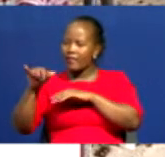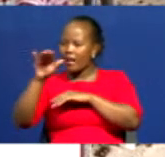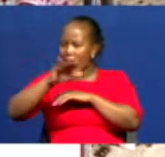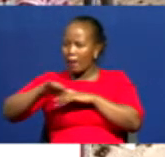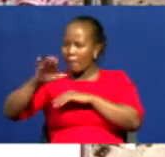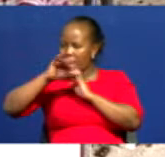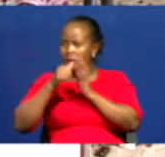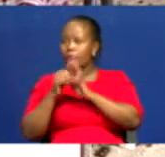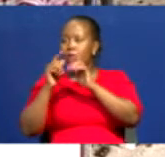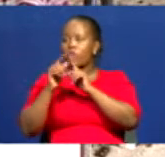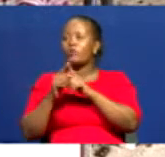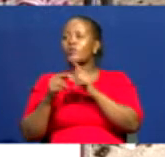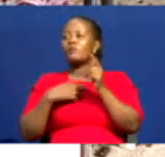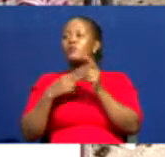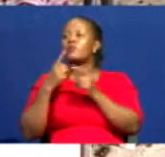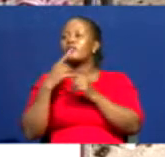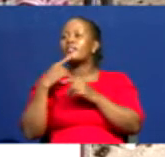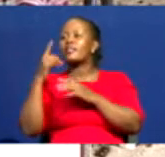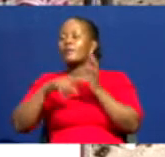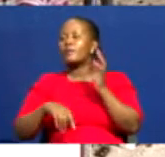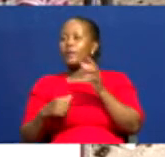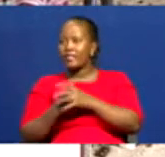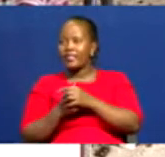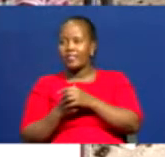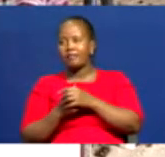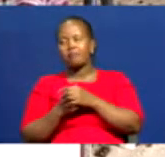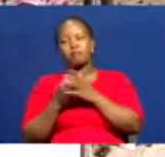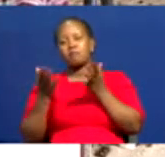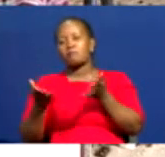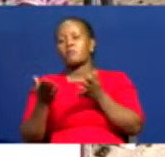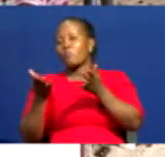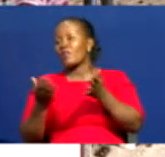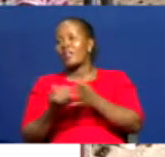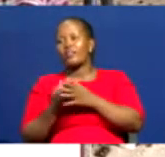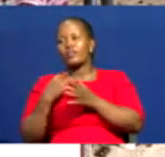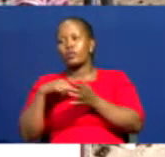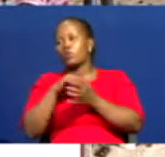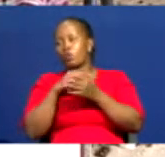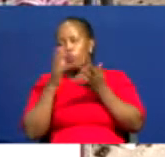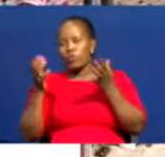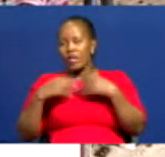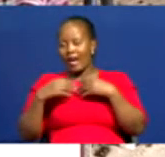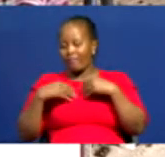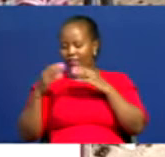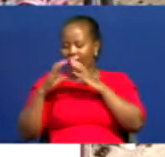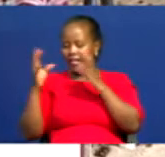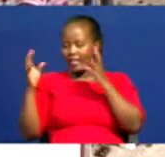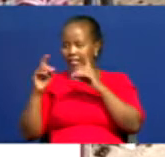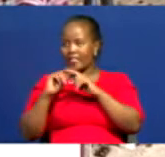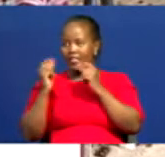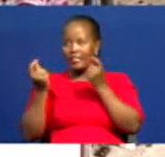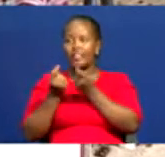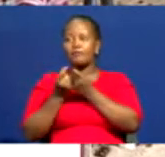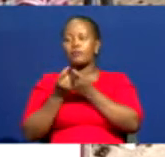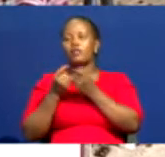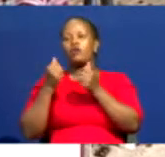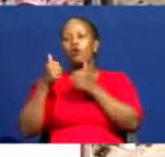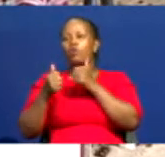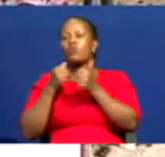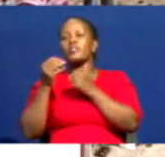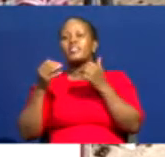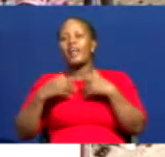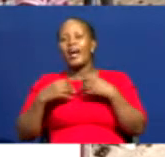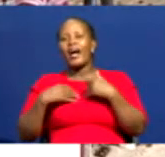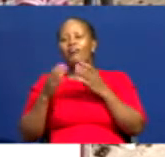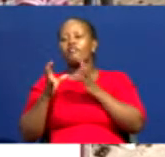I was indicating to them that because we are a team of communities that